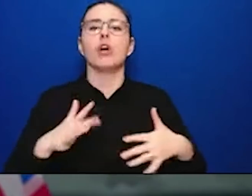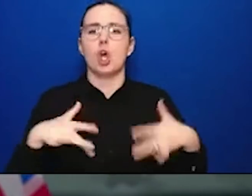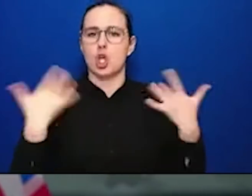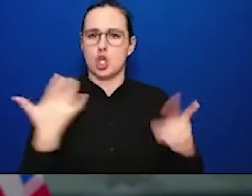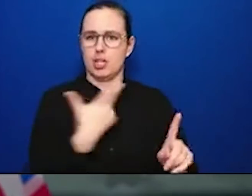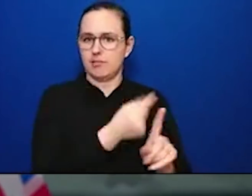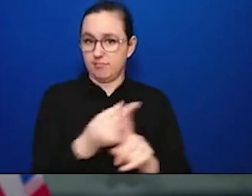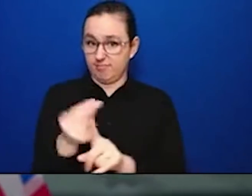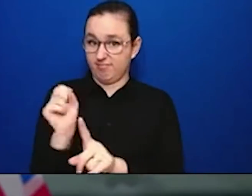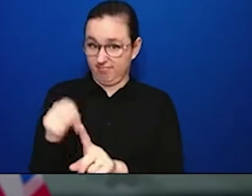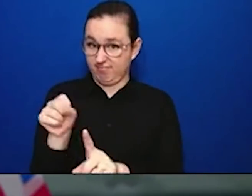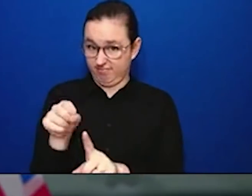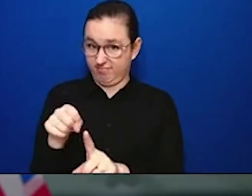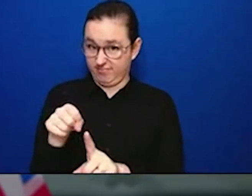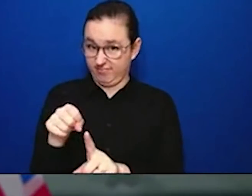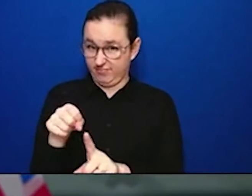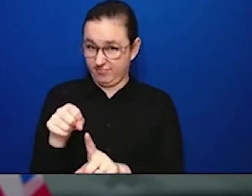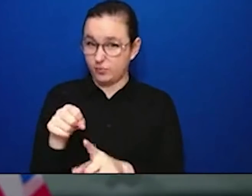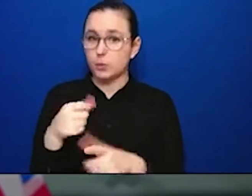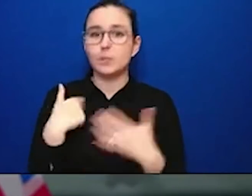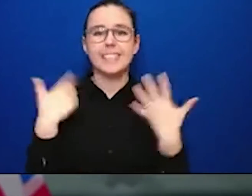the over 70s, essentially,